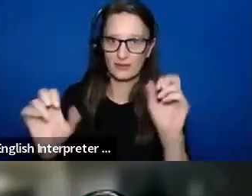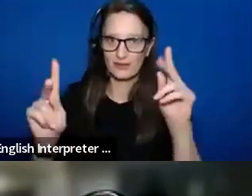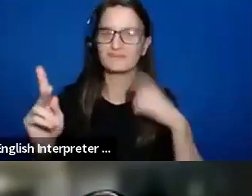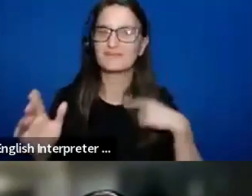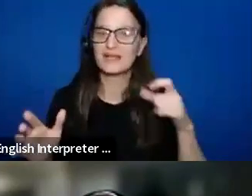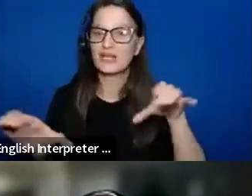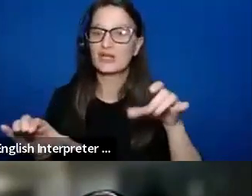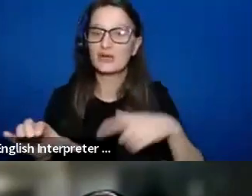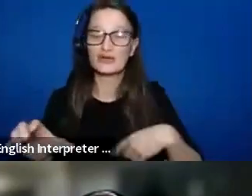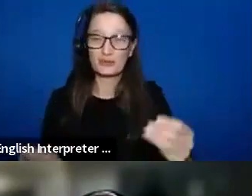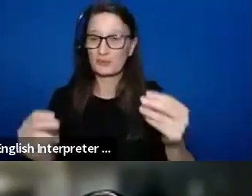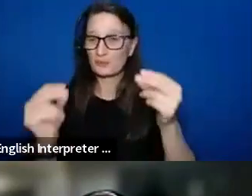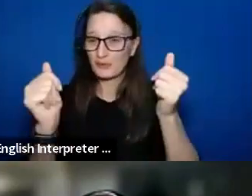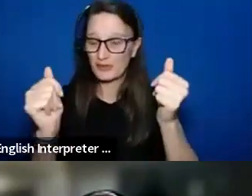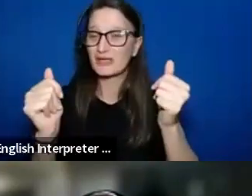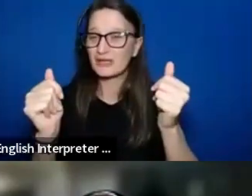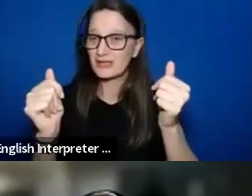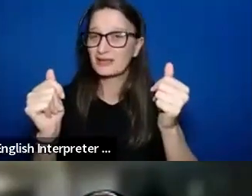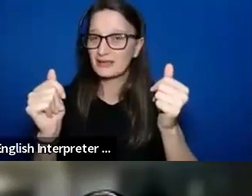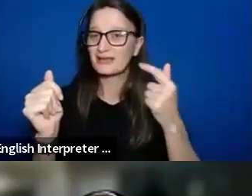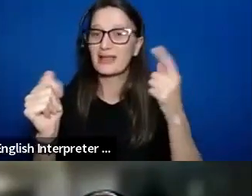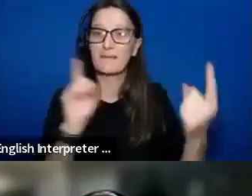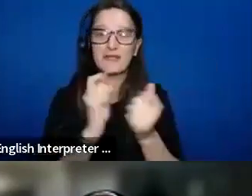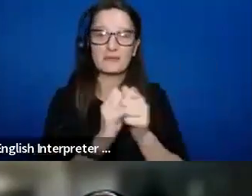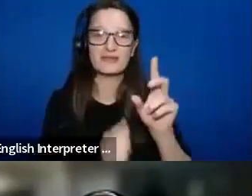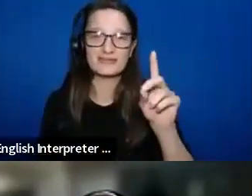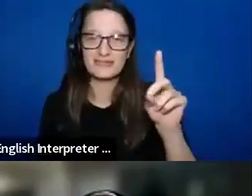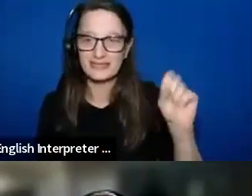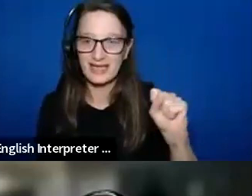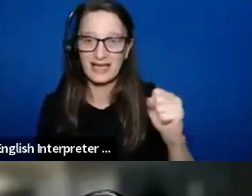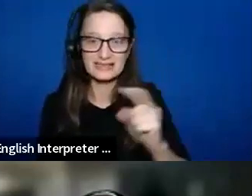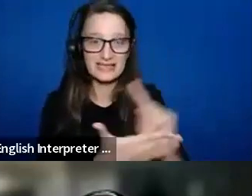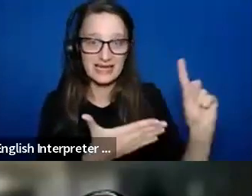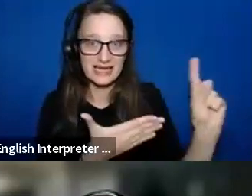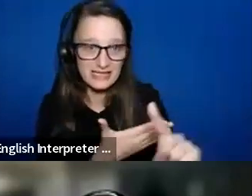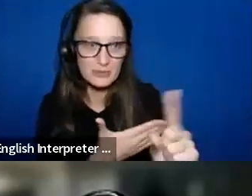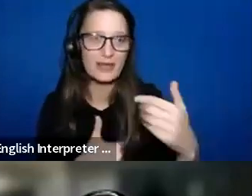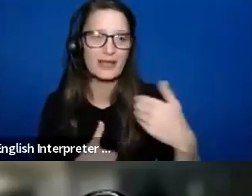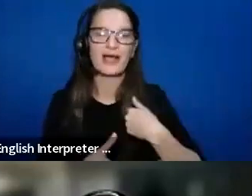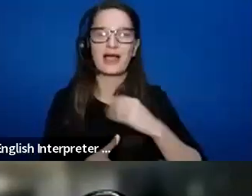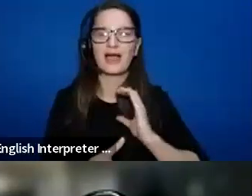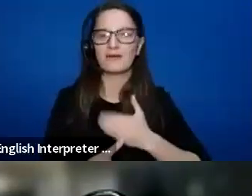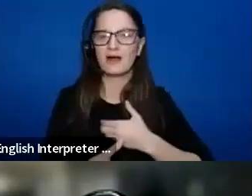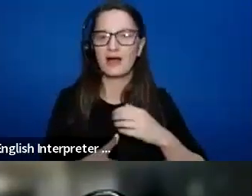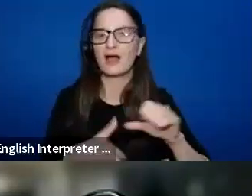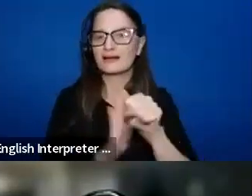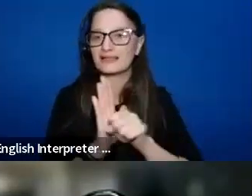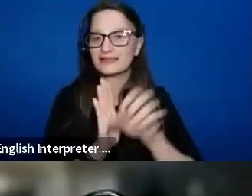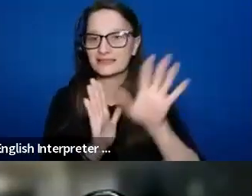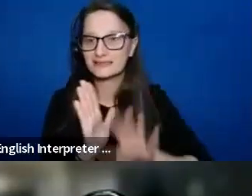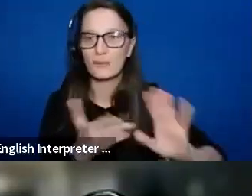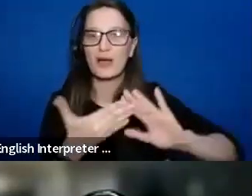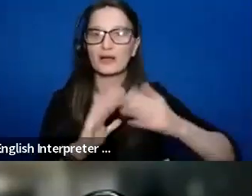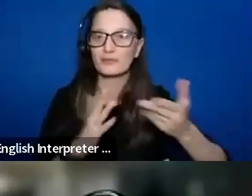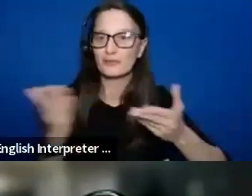Just real quickly, I'm meeting with DDS next week. We have our statewide community services directors meeting. We're meeting with all the other regional centers as well. We are working